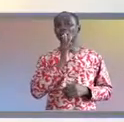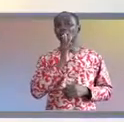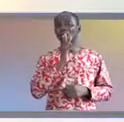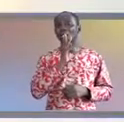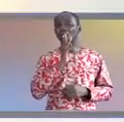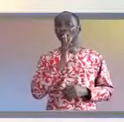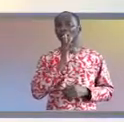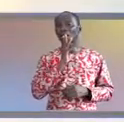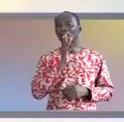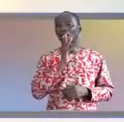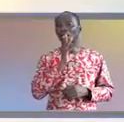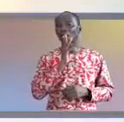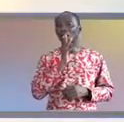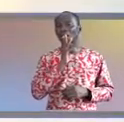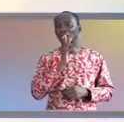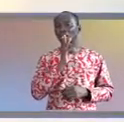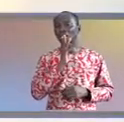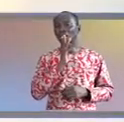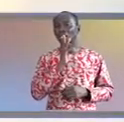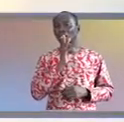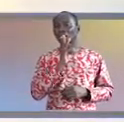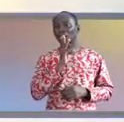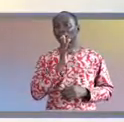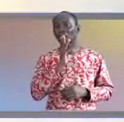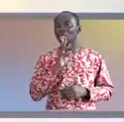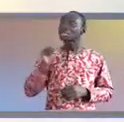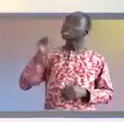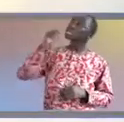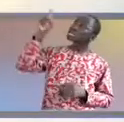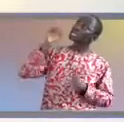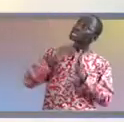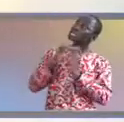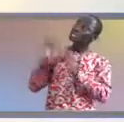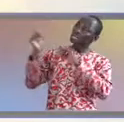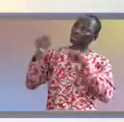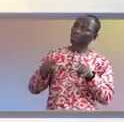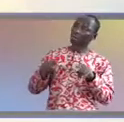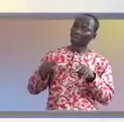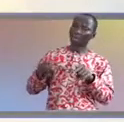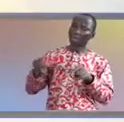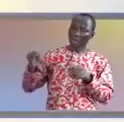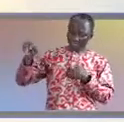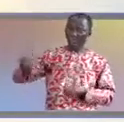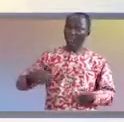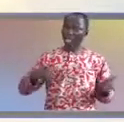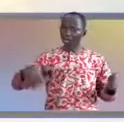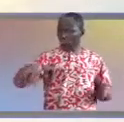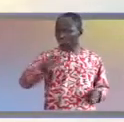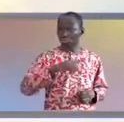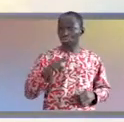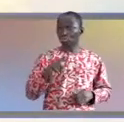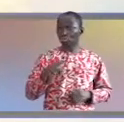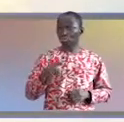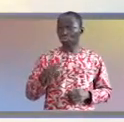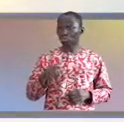John, baptized the people with water, but Jesus Christ, who was coming after he,